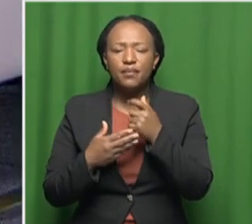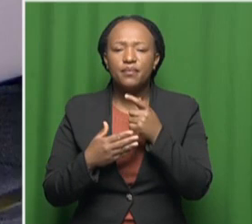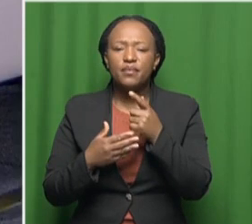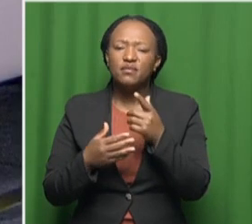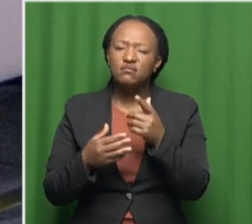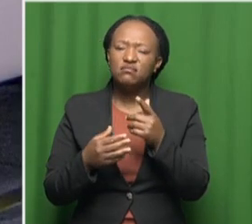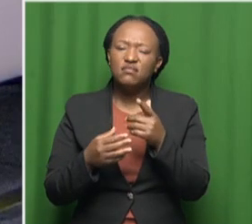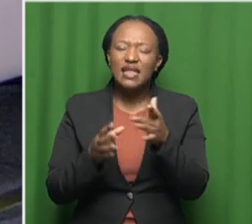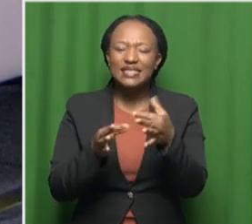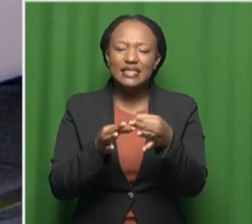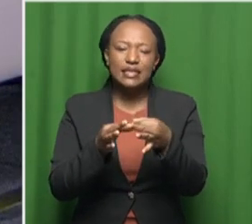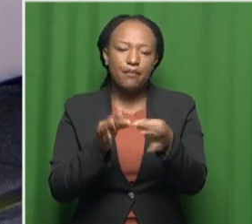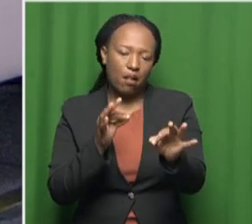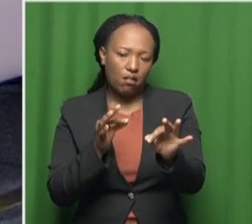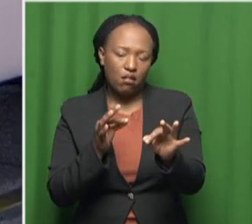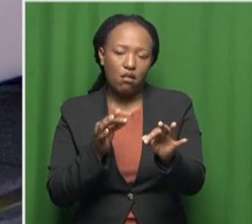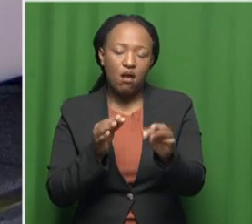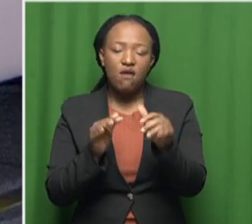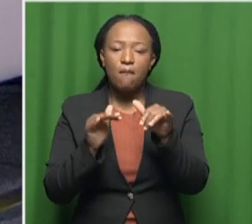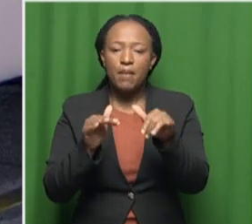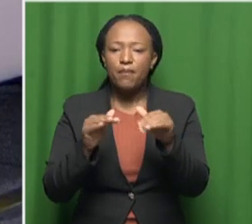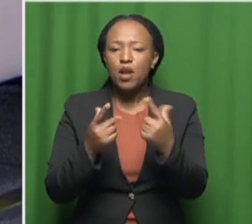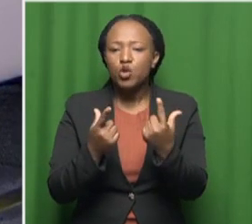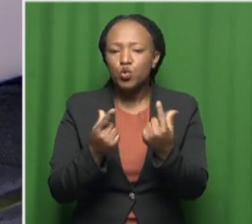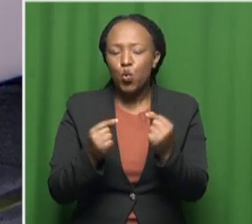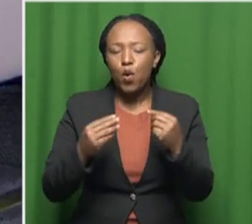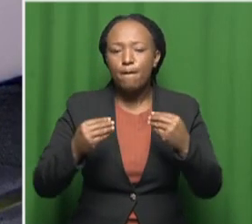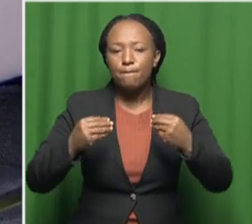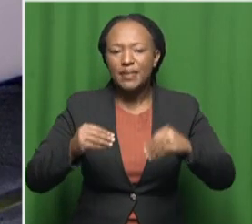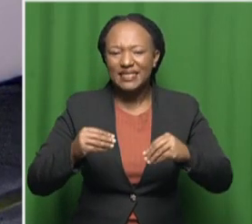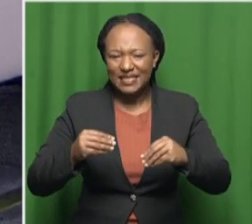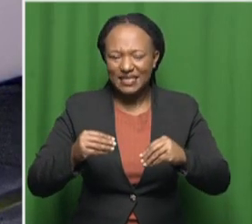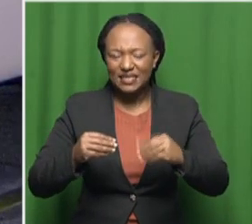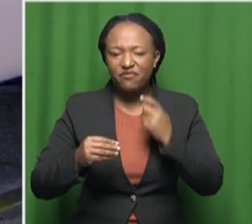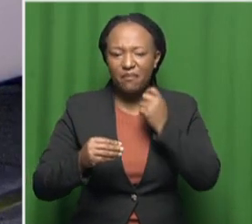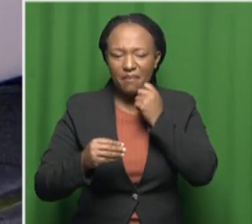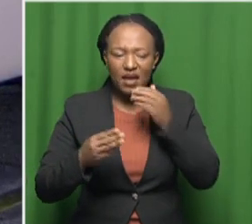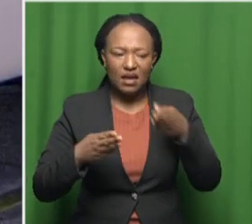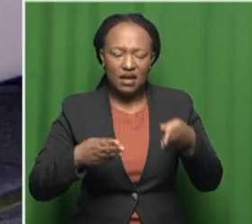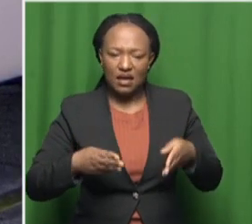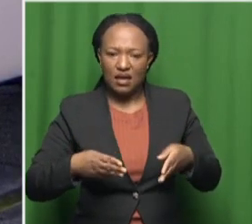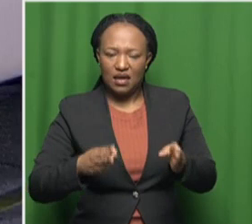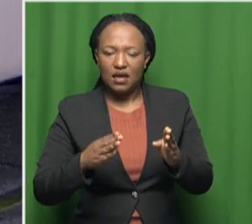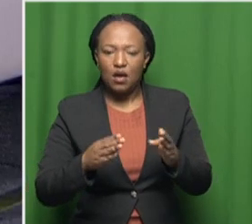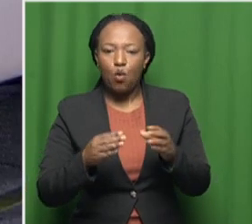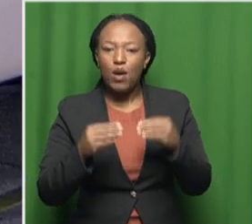simplifying things for the man on the street, because that's where the small business is